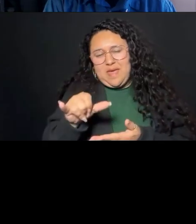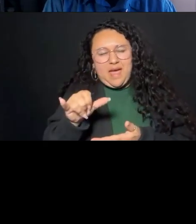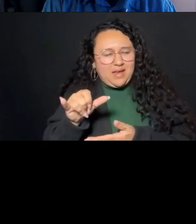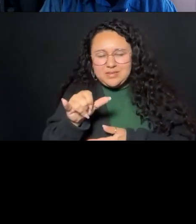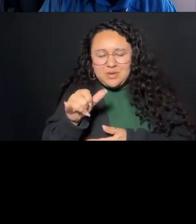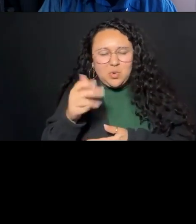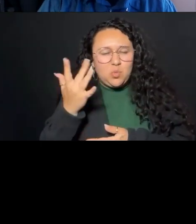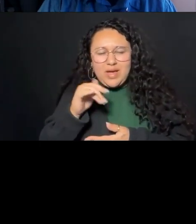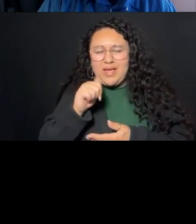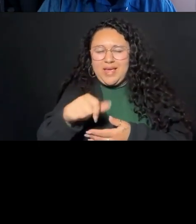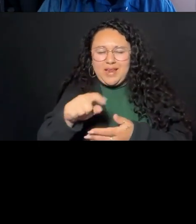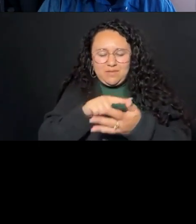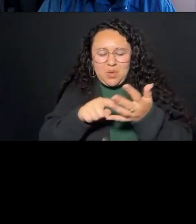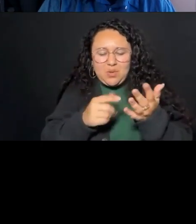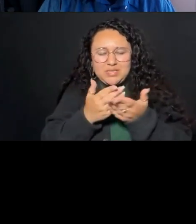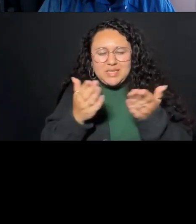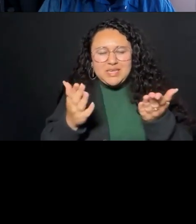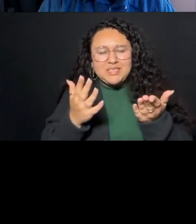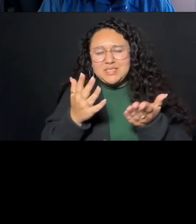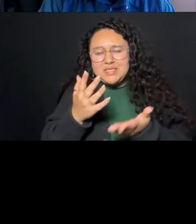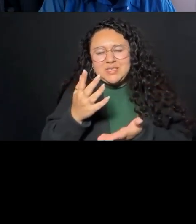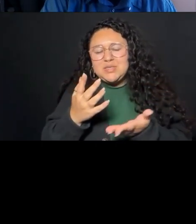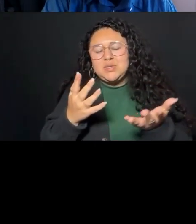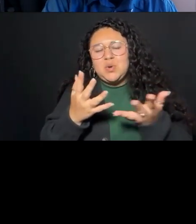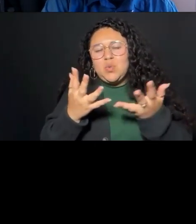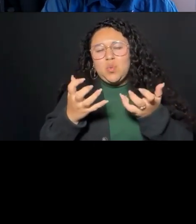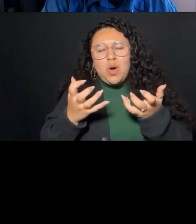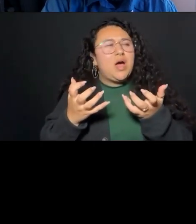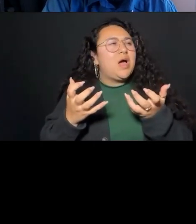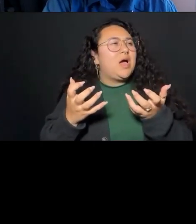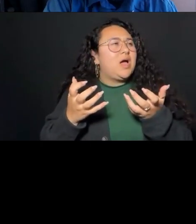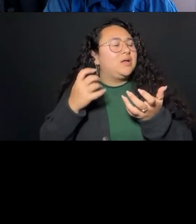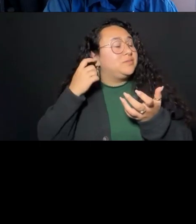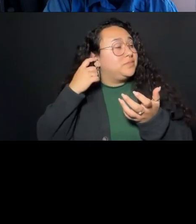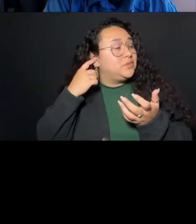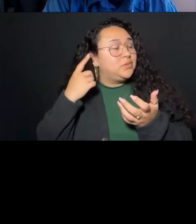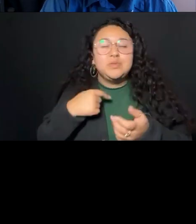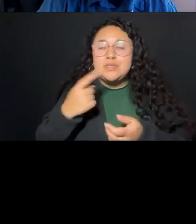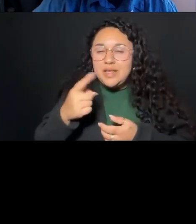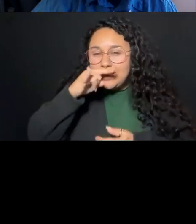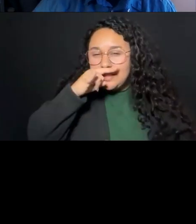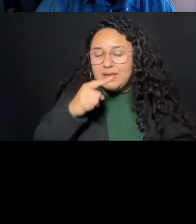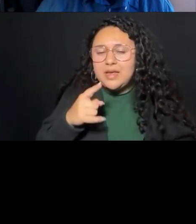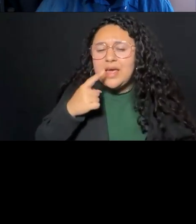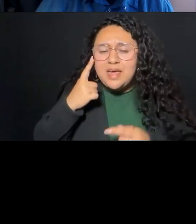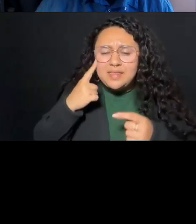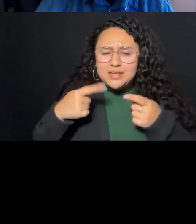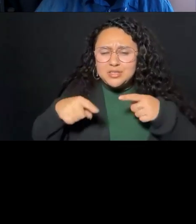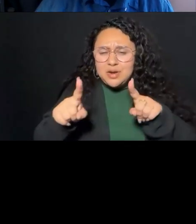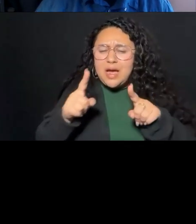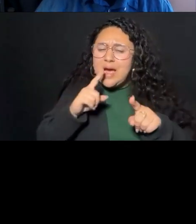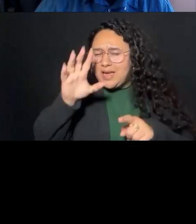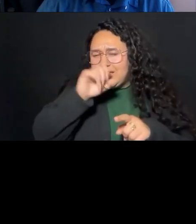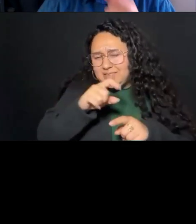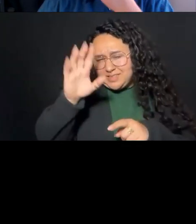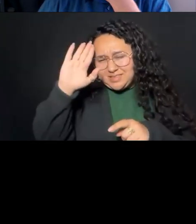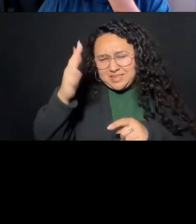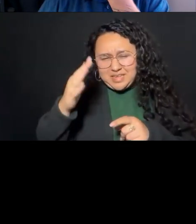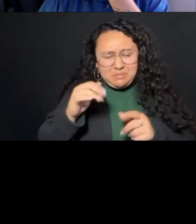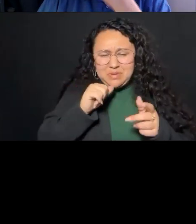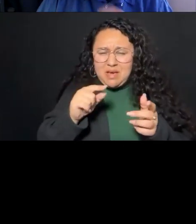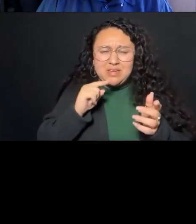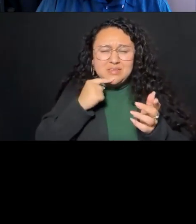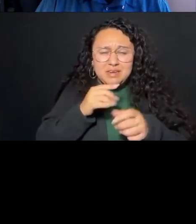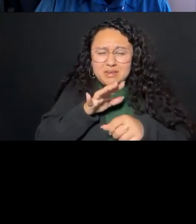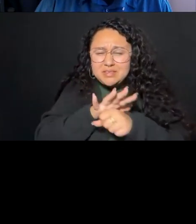why would any of those individual things be one? Like during a, I guess they just didn't find it serious enough,